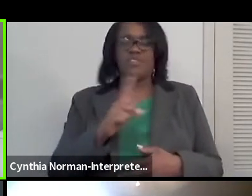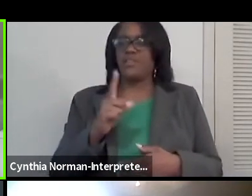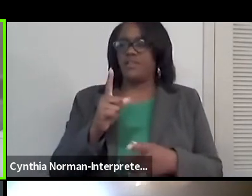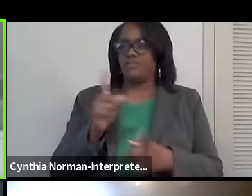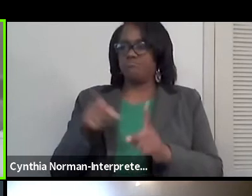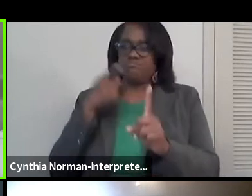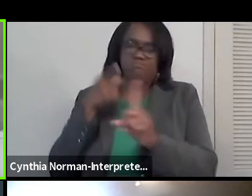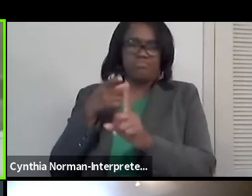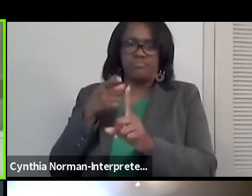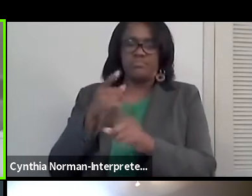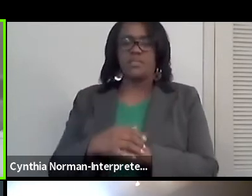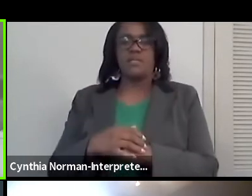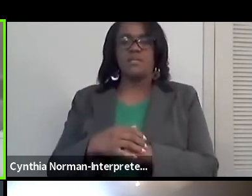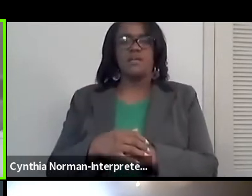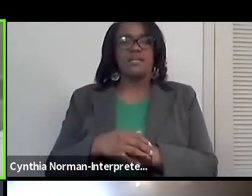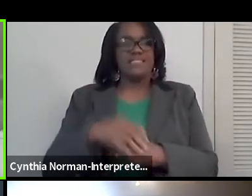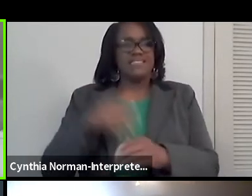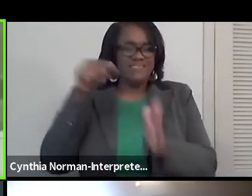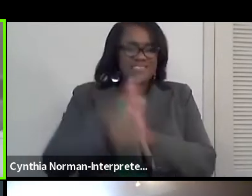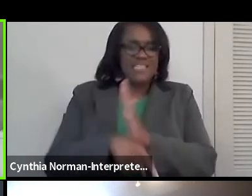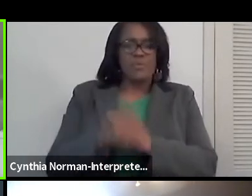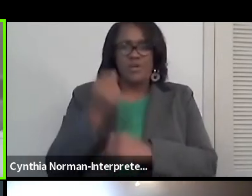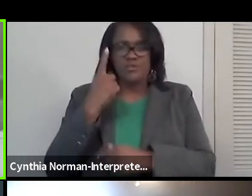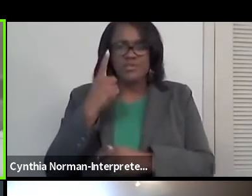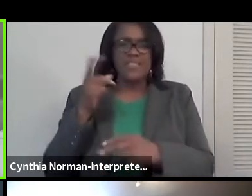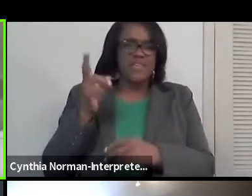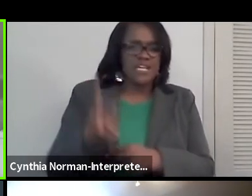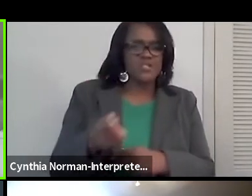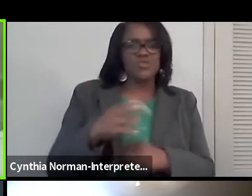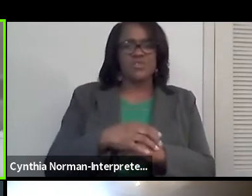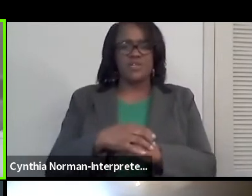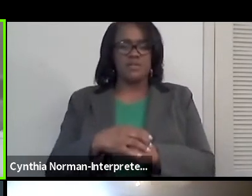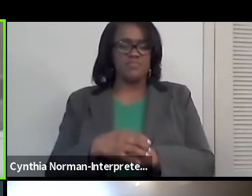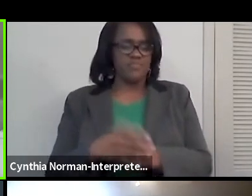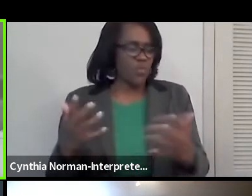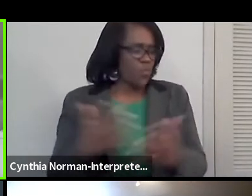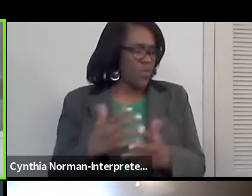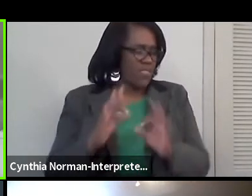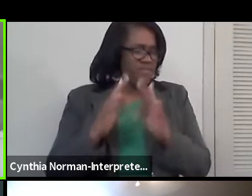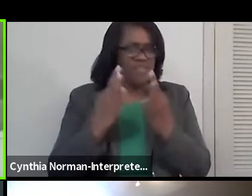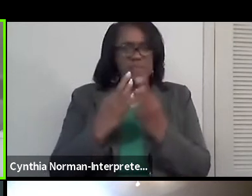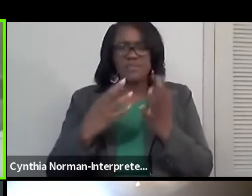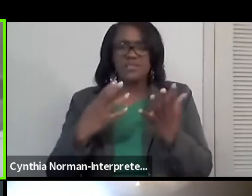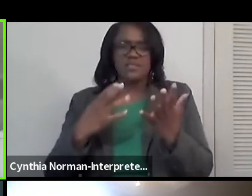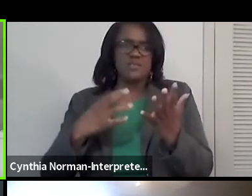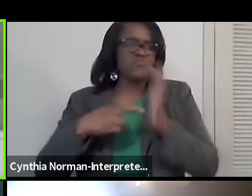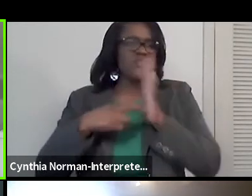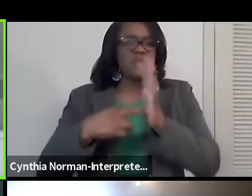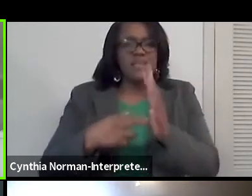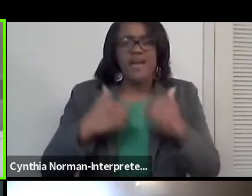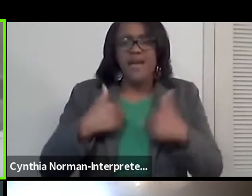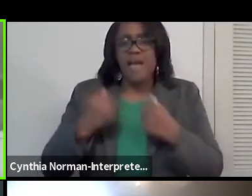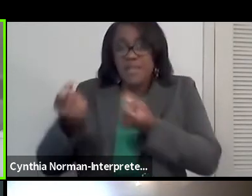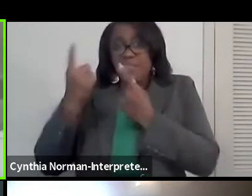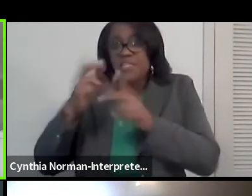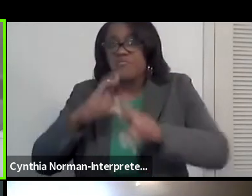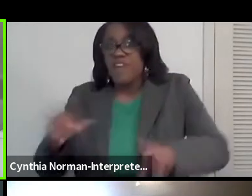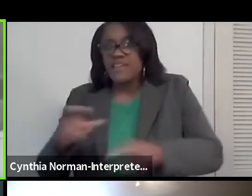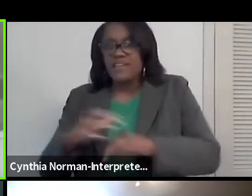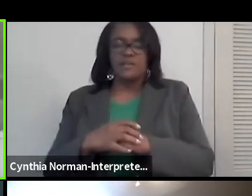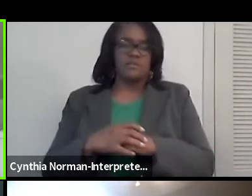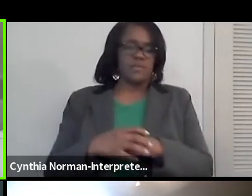looking deeper into the history of what these mammals are really representing, and having that empathy ready to go, but also being able